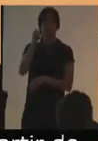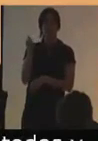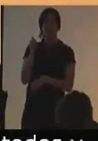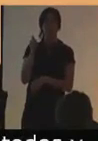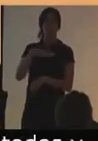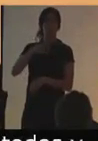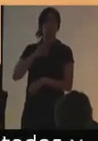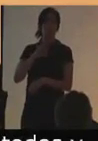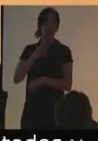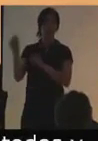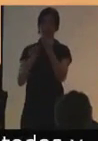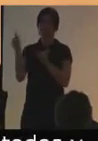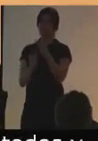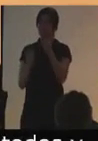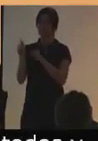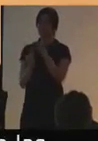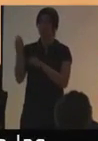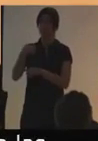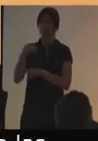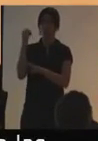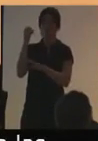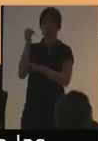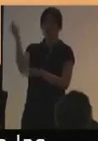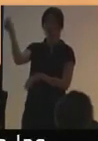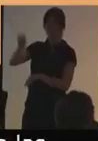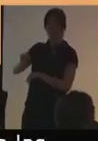do some networking and